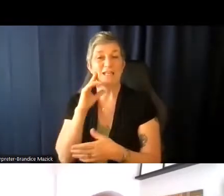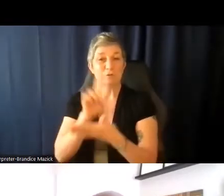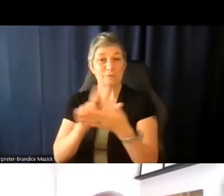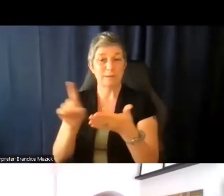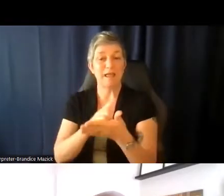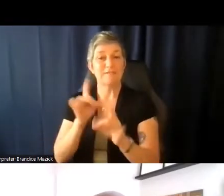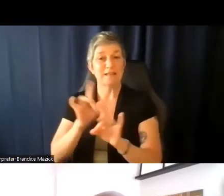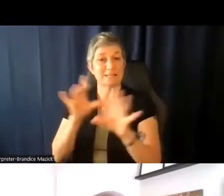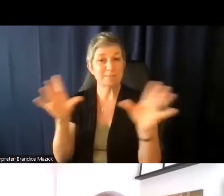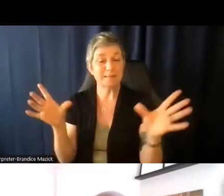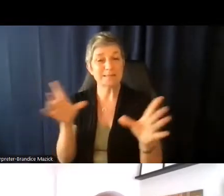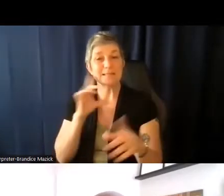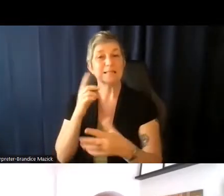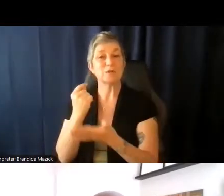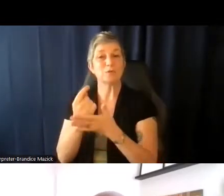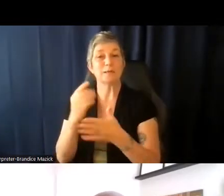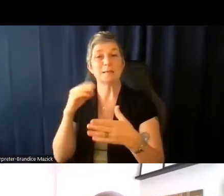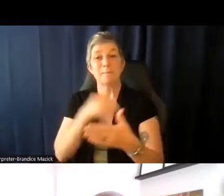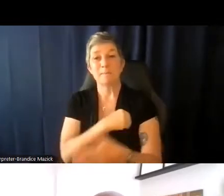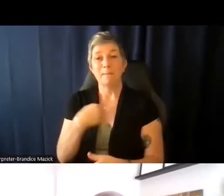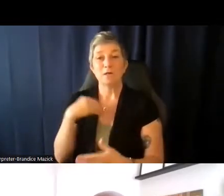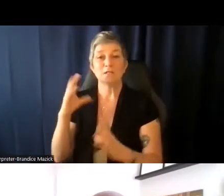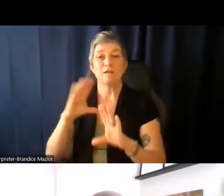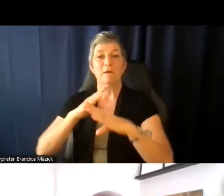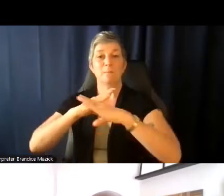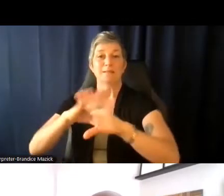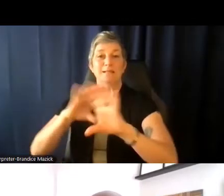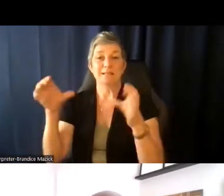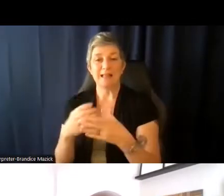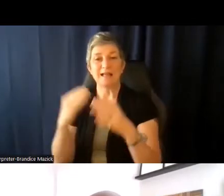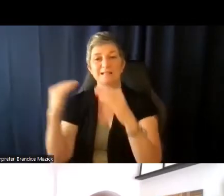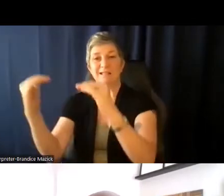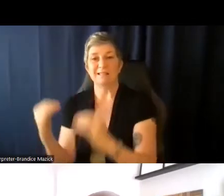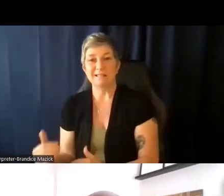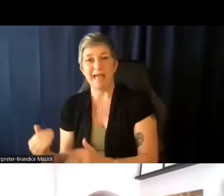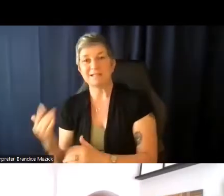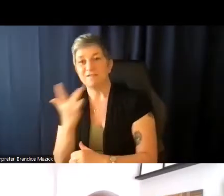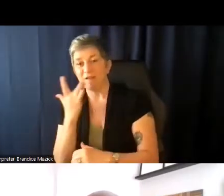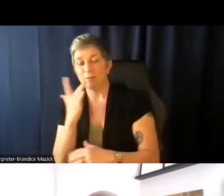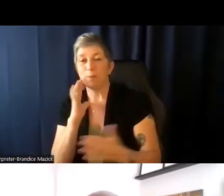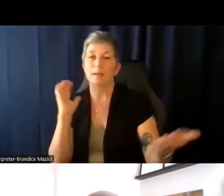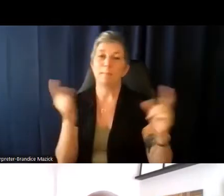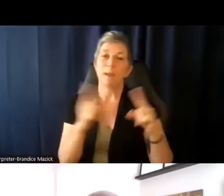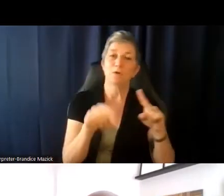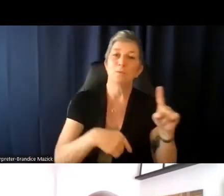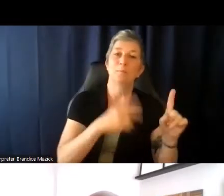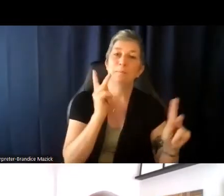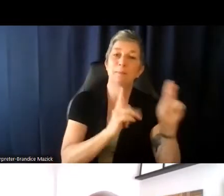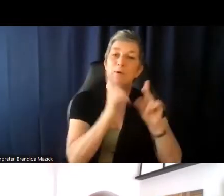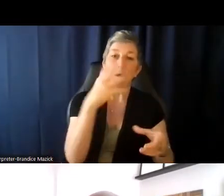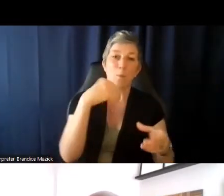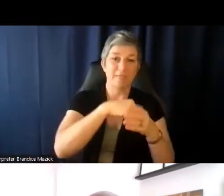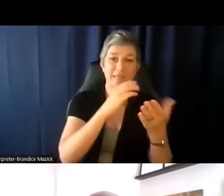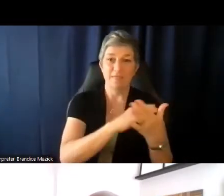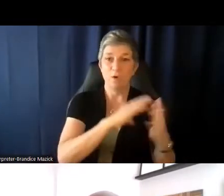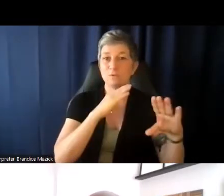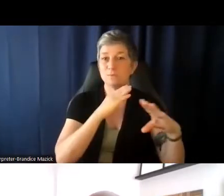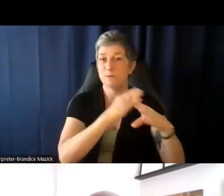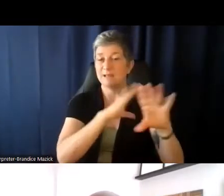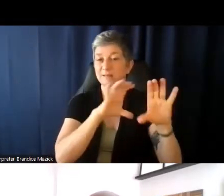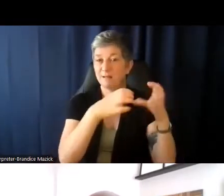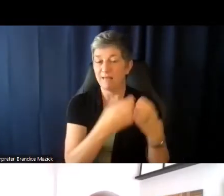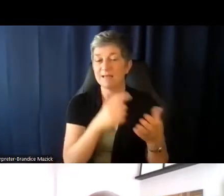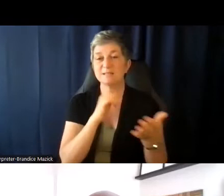members of a protected class less favorably than those who do not belong to the protected class. And a great example of that is one